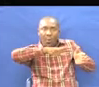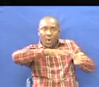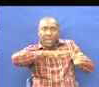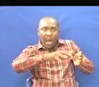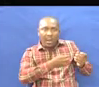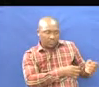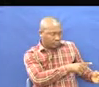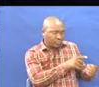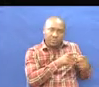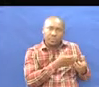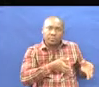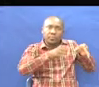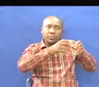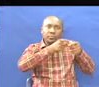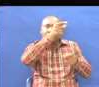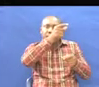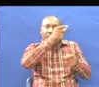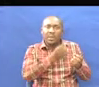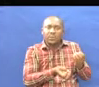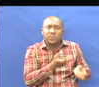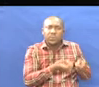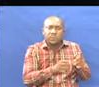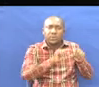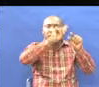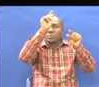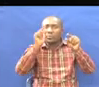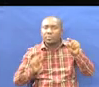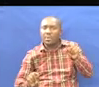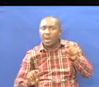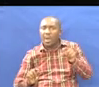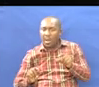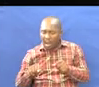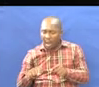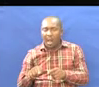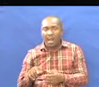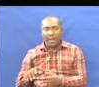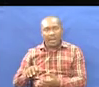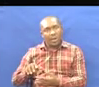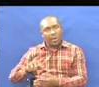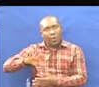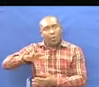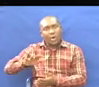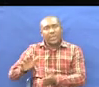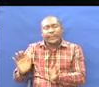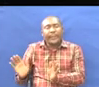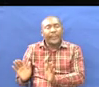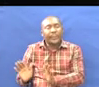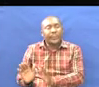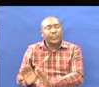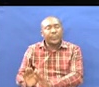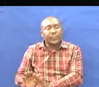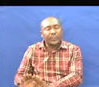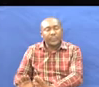in the trough? What is the function of water? Why the water is pulled down and oxygen is collected in the gas jar? We are going to see